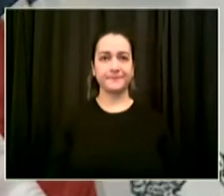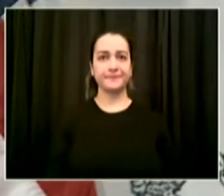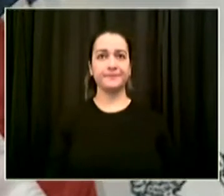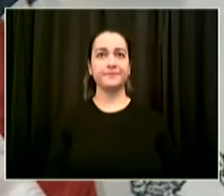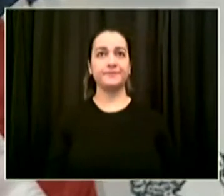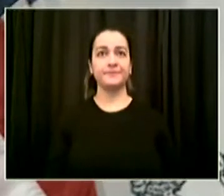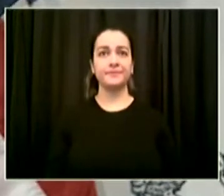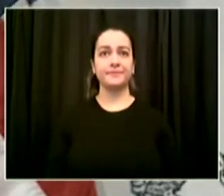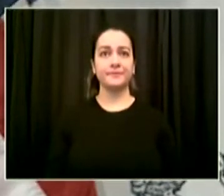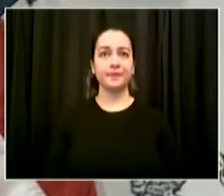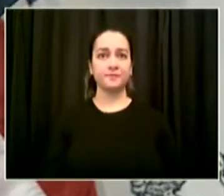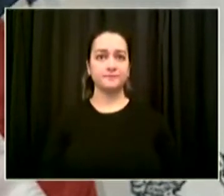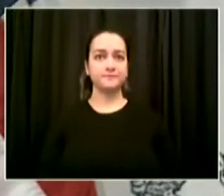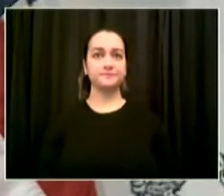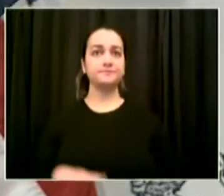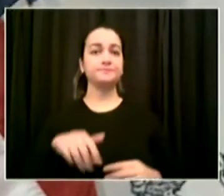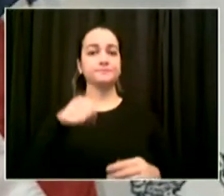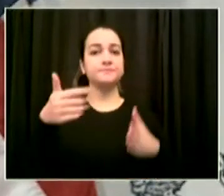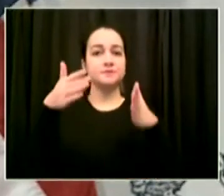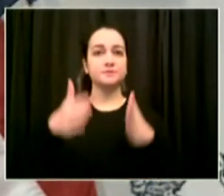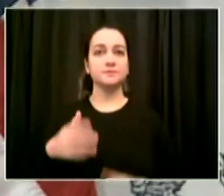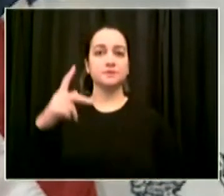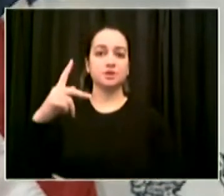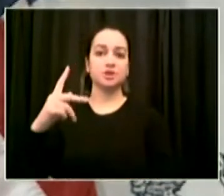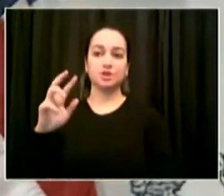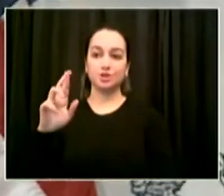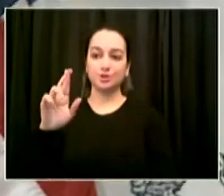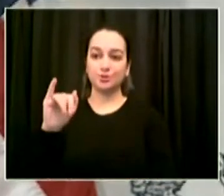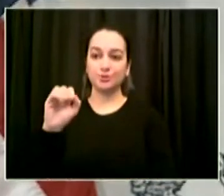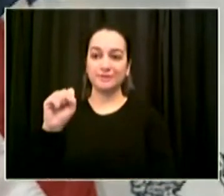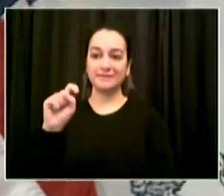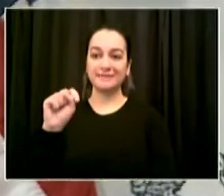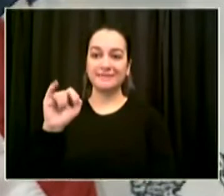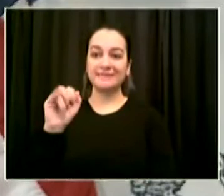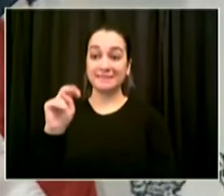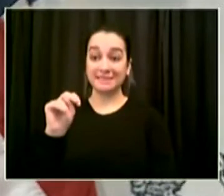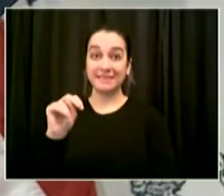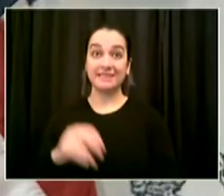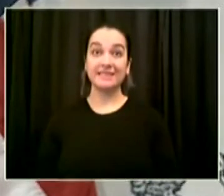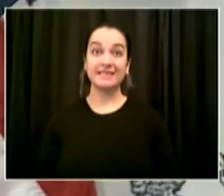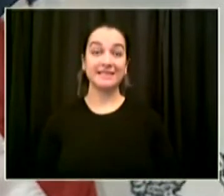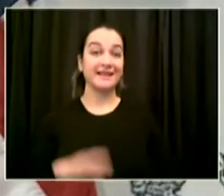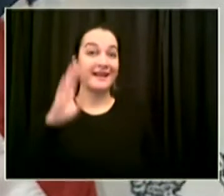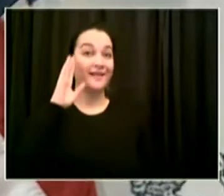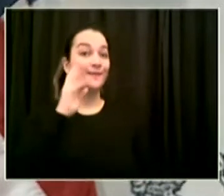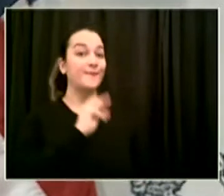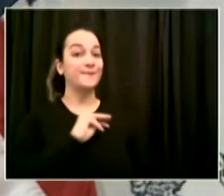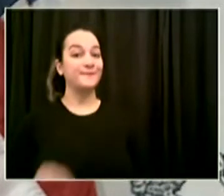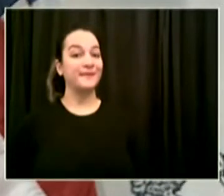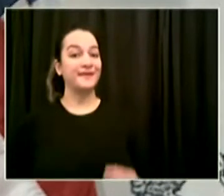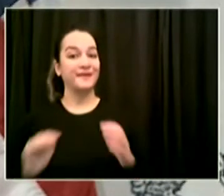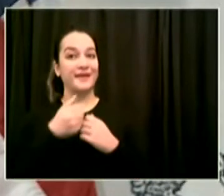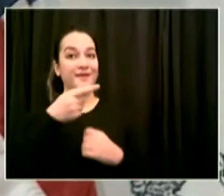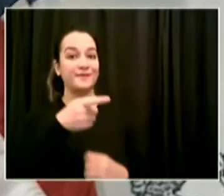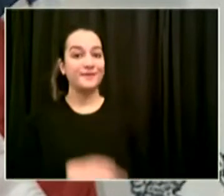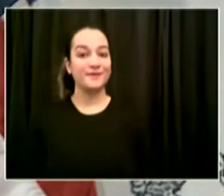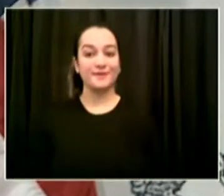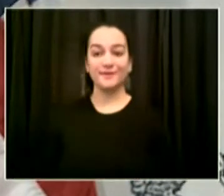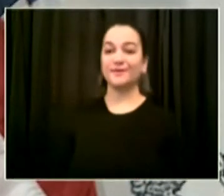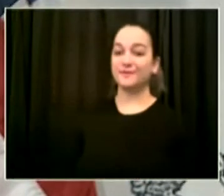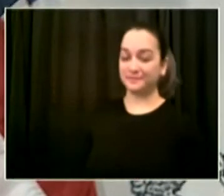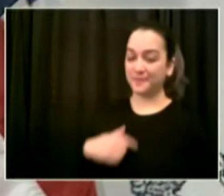you? I'm good, thanks. I wanted to ask you about the closure of the Mount